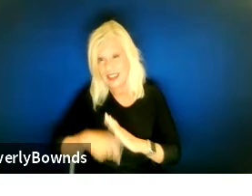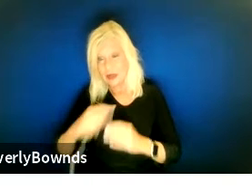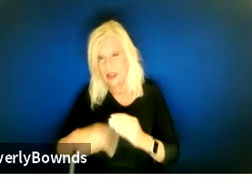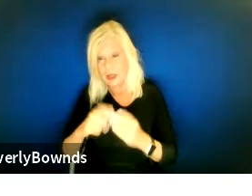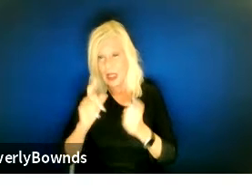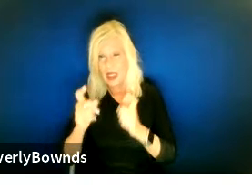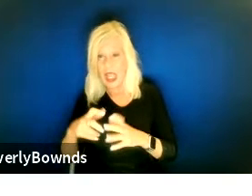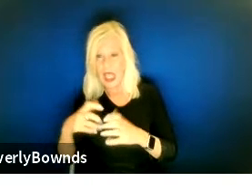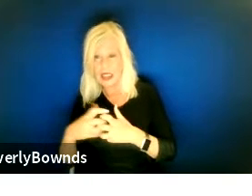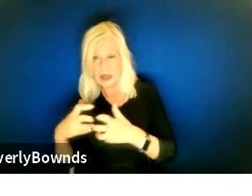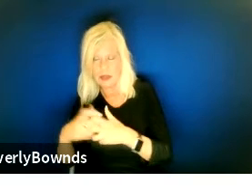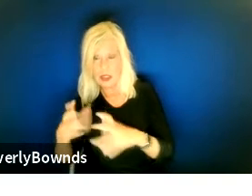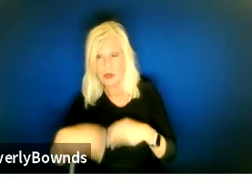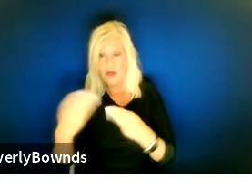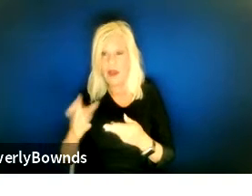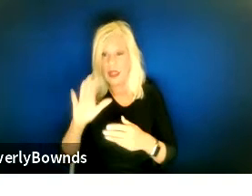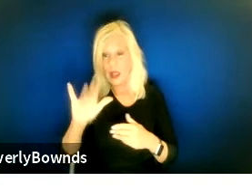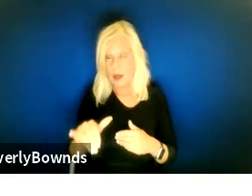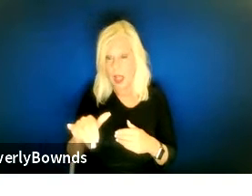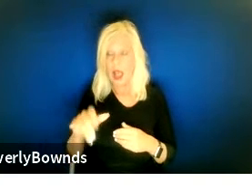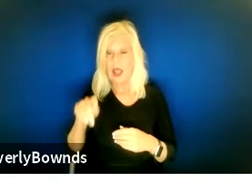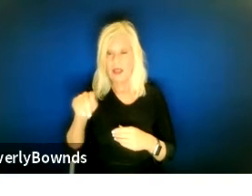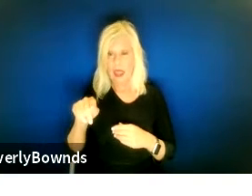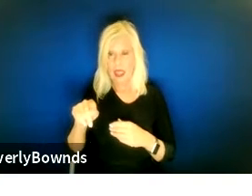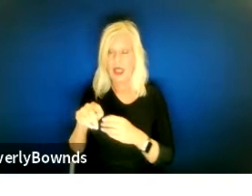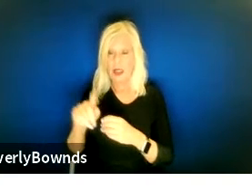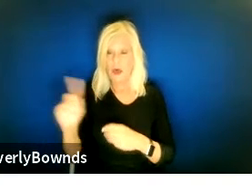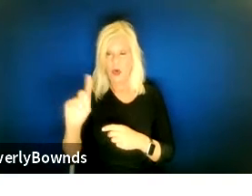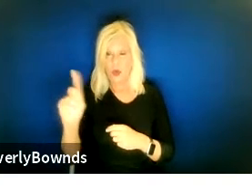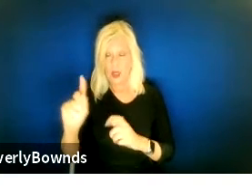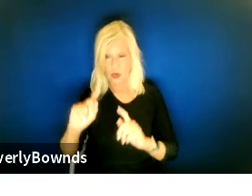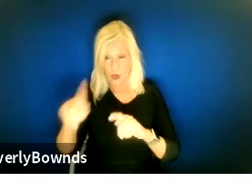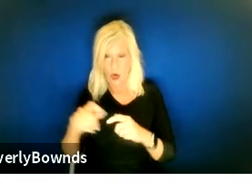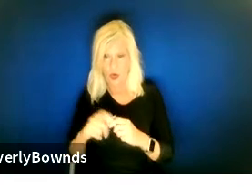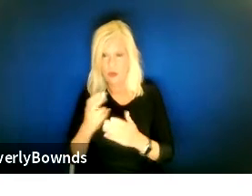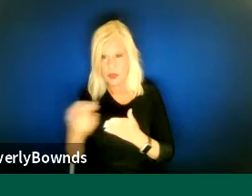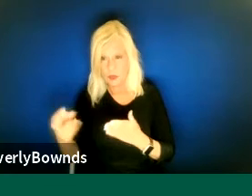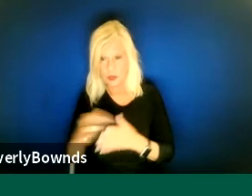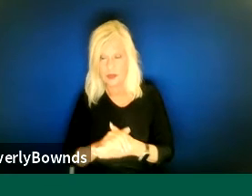adaptations provided by the facility on the each and every resource.